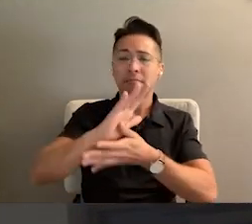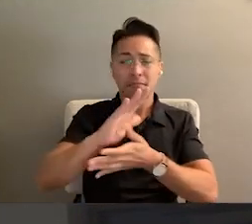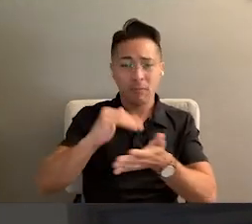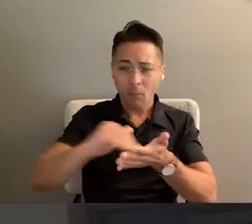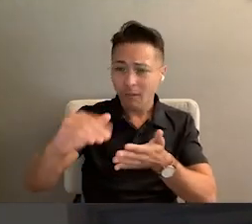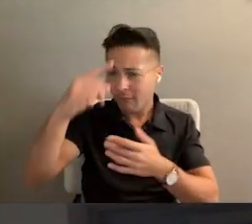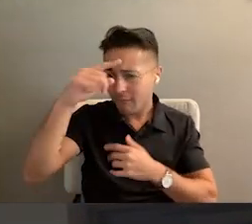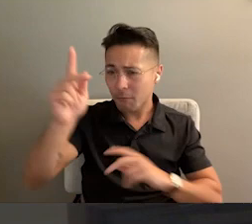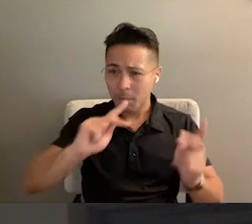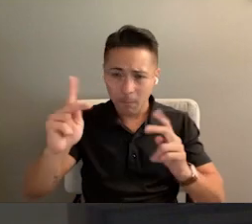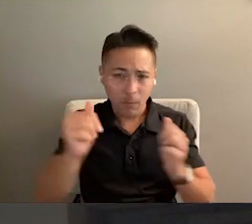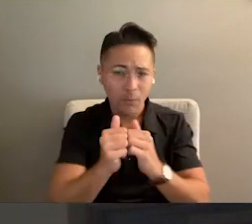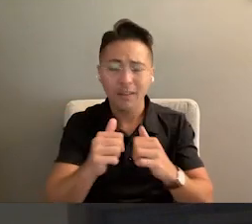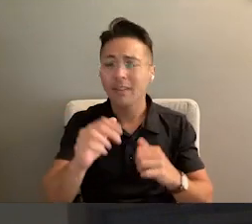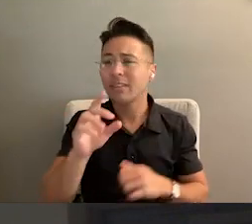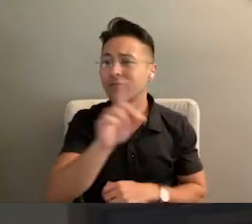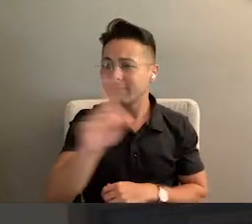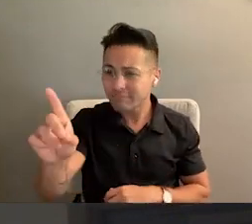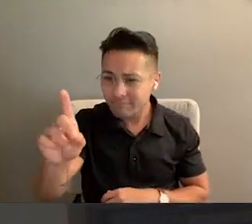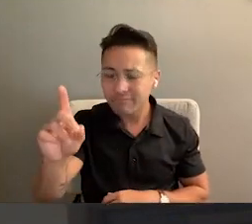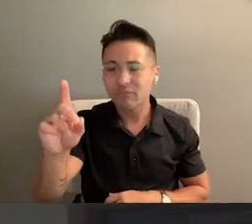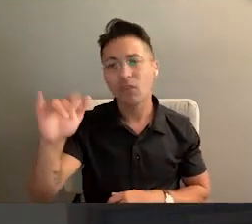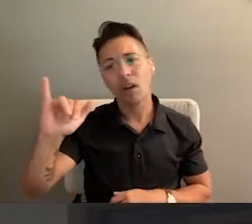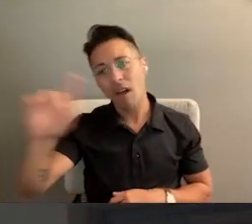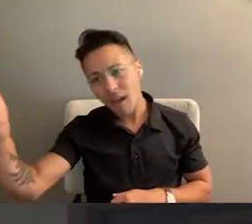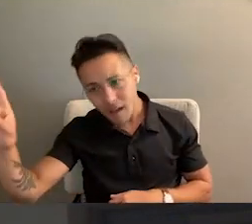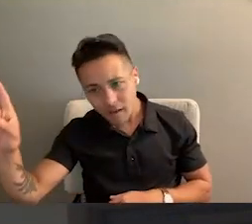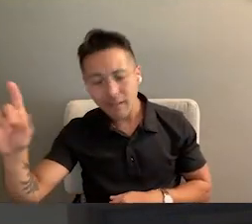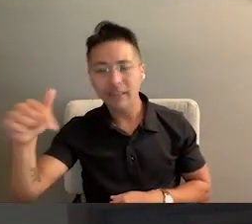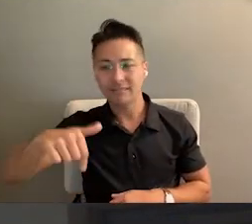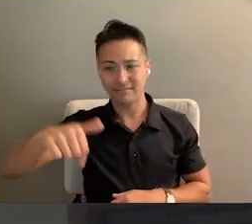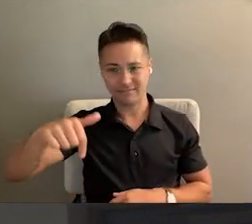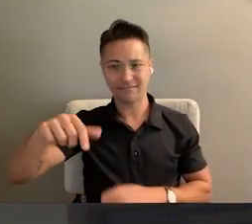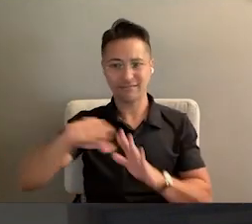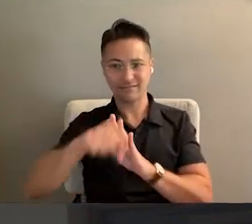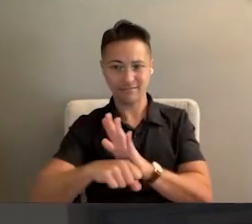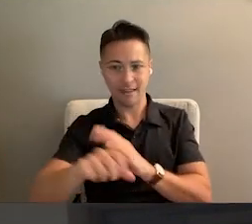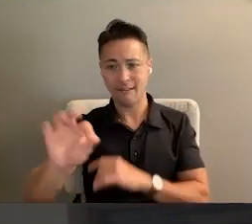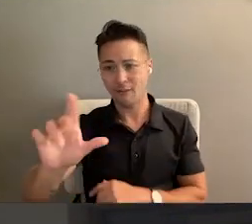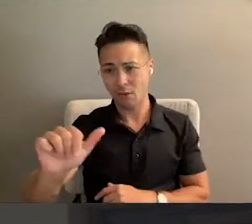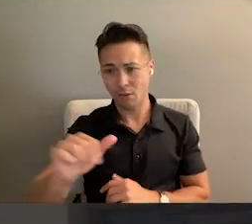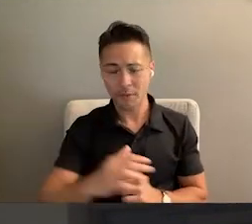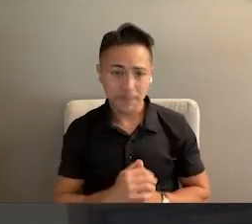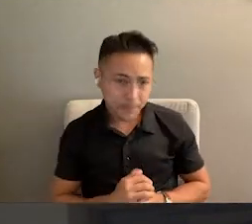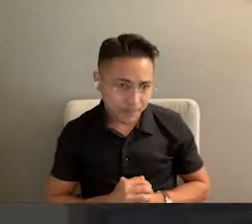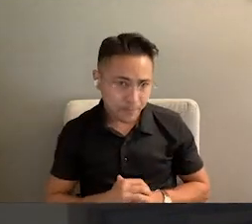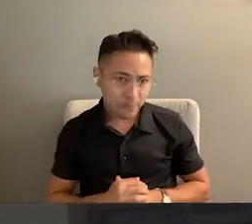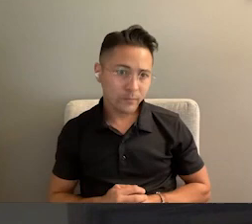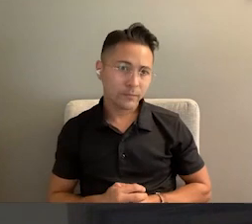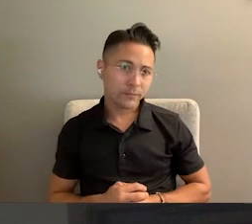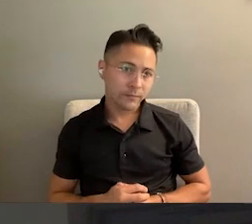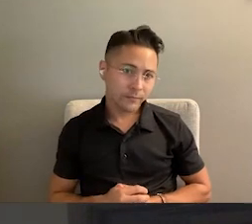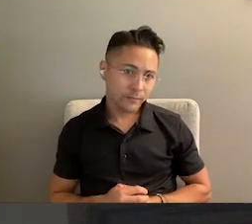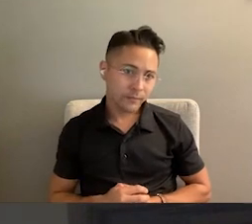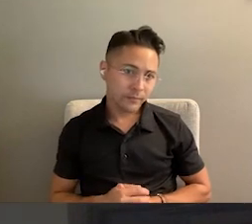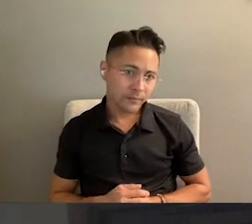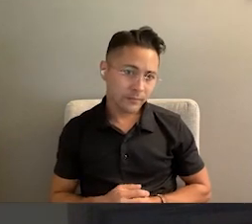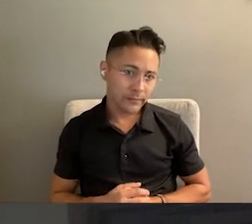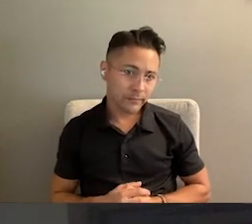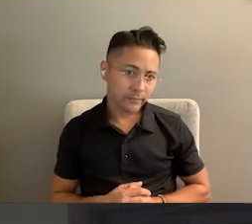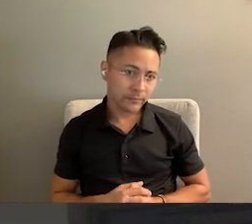what they are. It is the main waiver program for individuals with developmental or intellectual disabilities in the